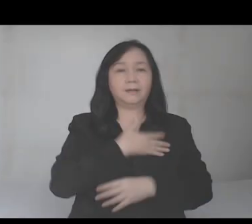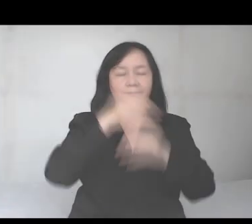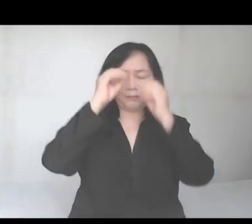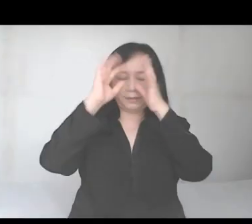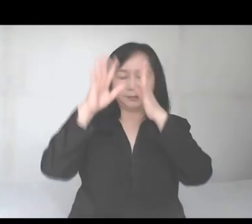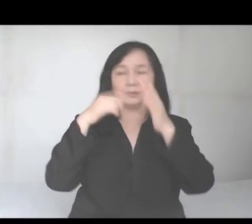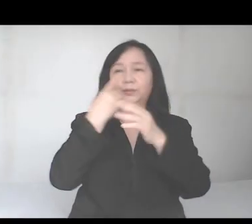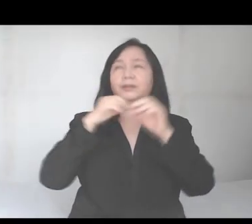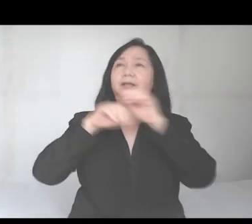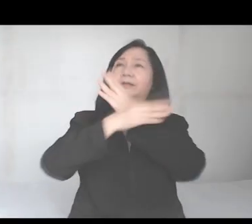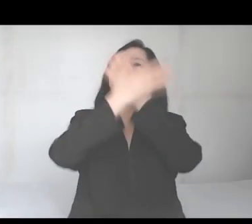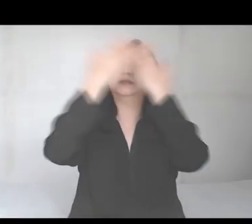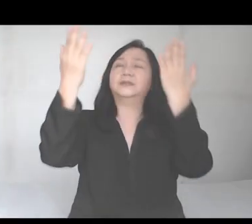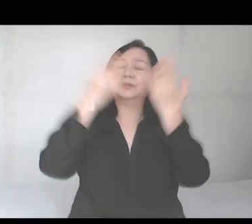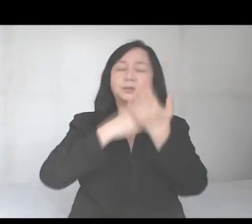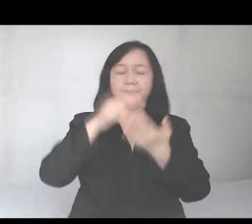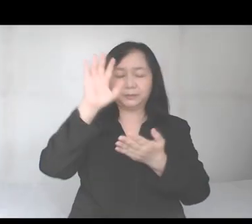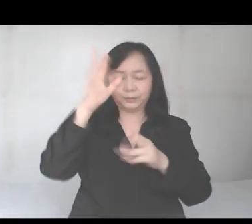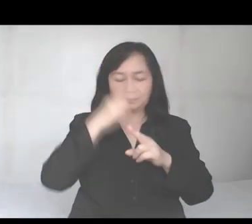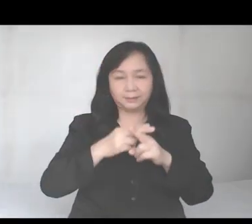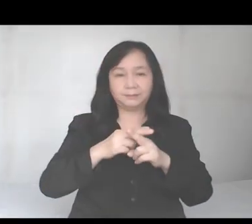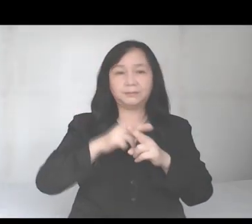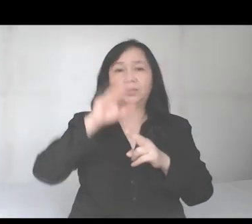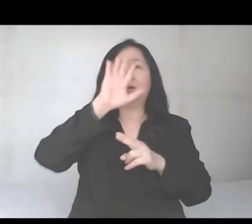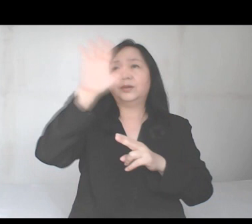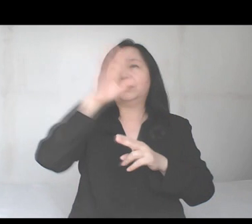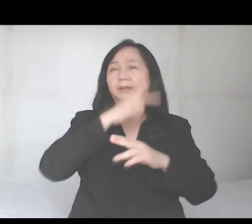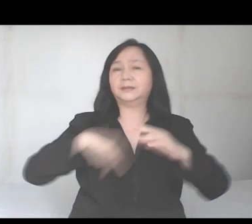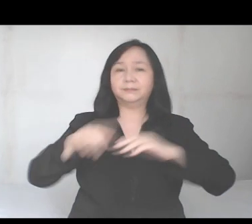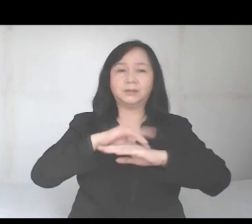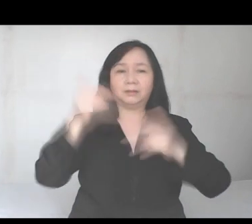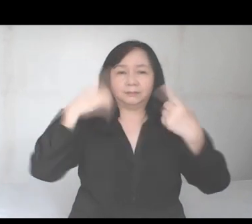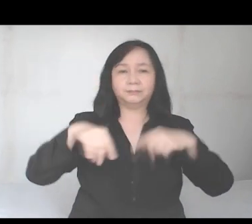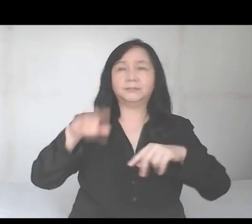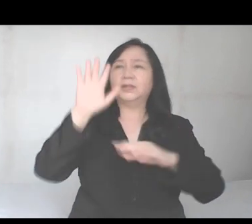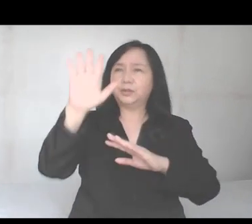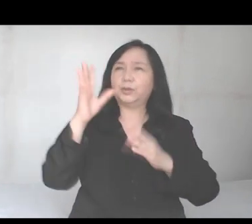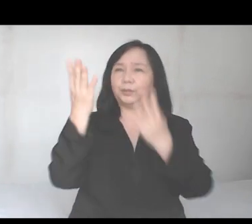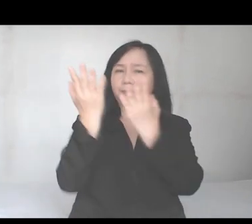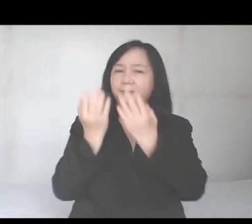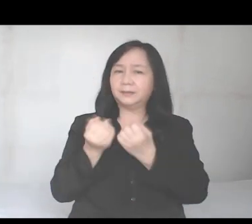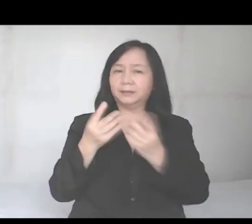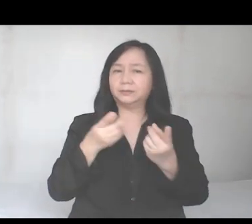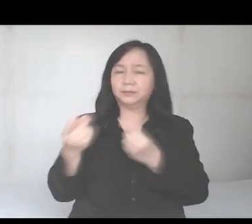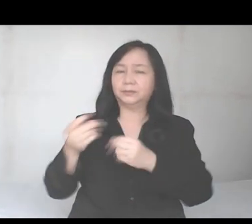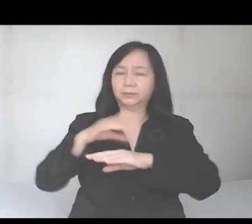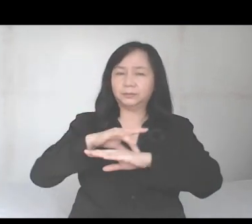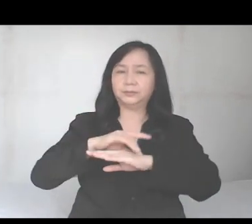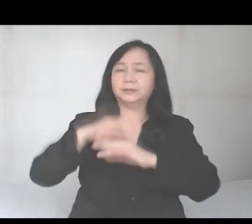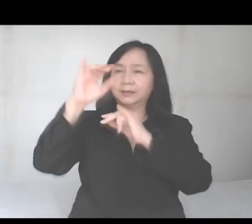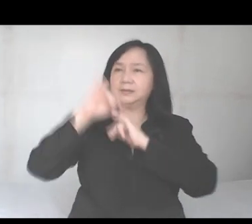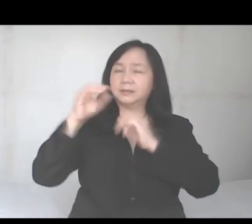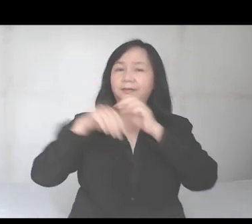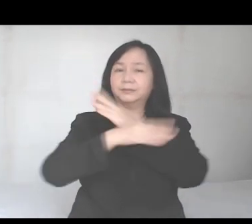Our Father, who art in heaven, holy be your name. Your kingdom come, your will be done on earth